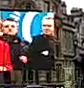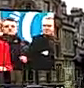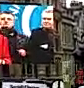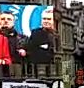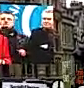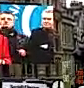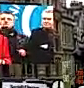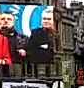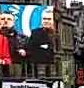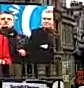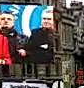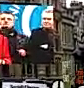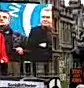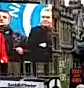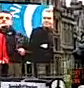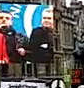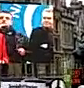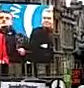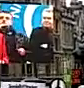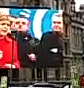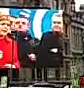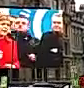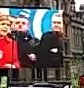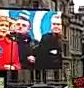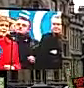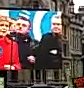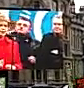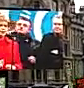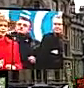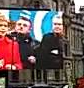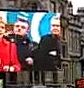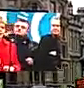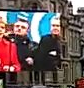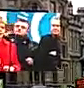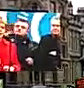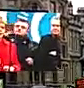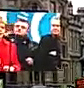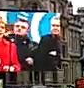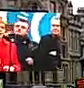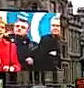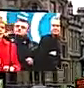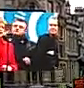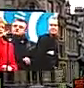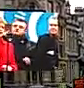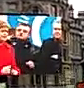Trident does not protect us from anyone.